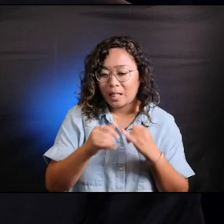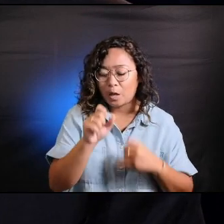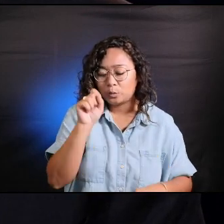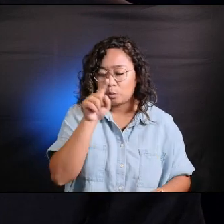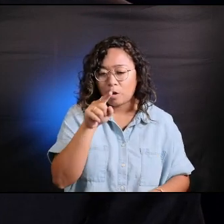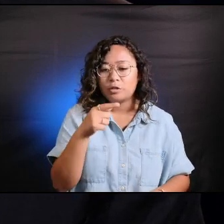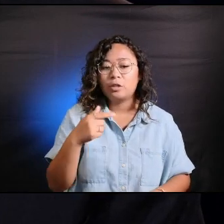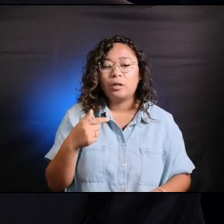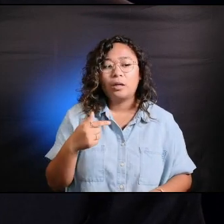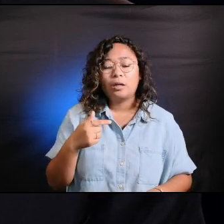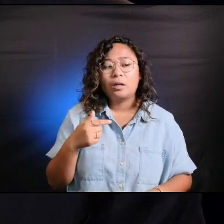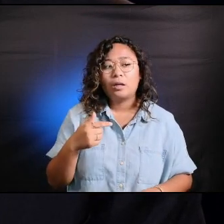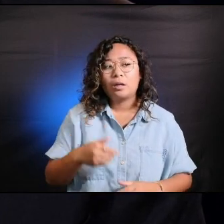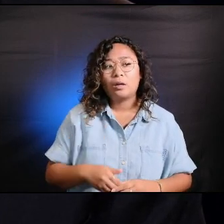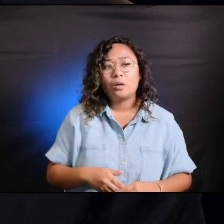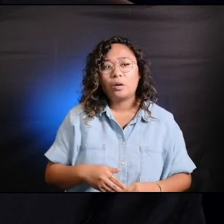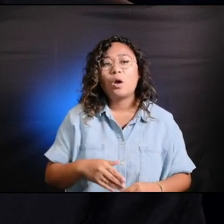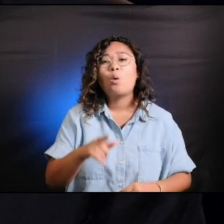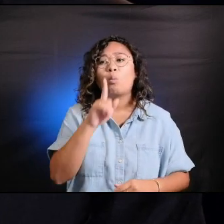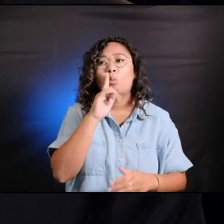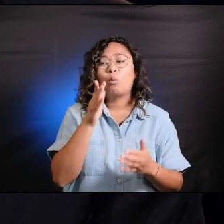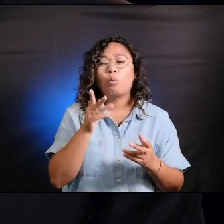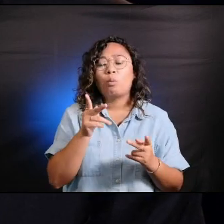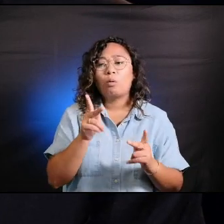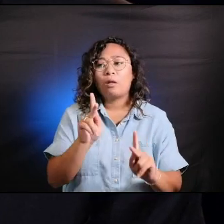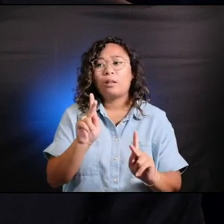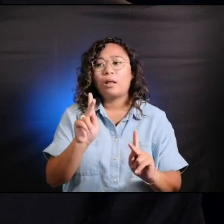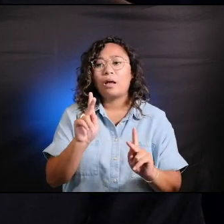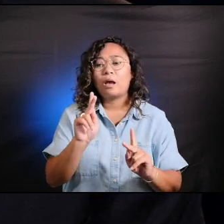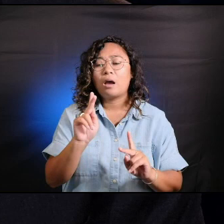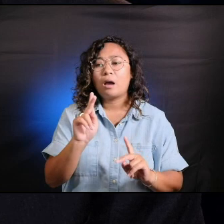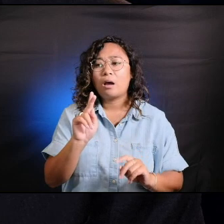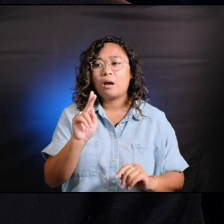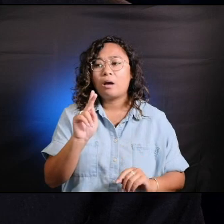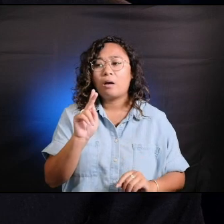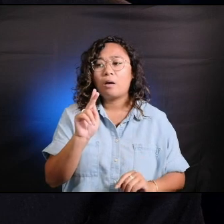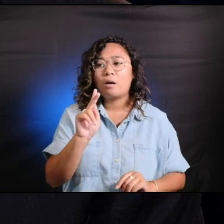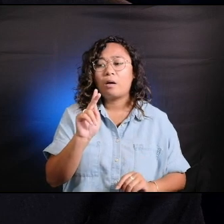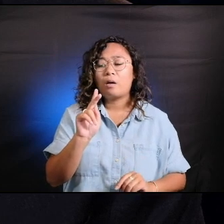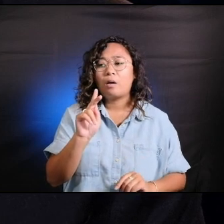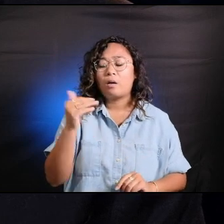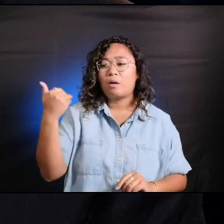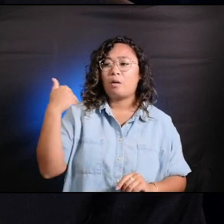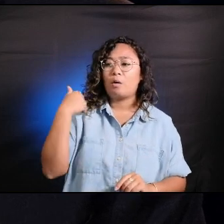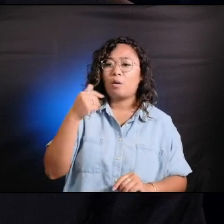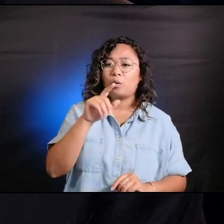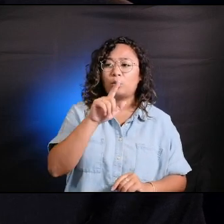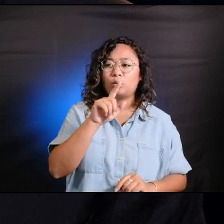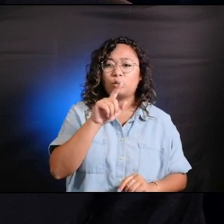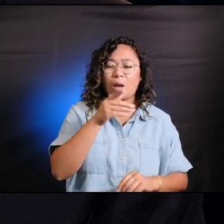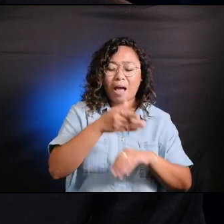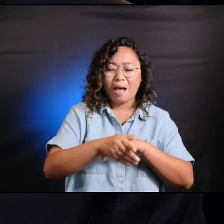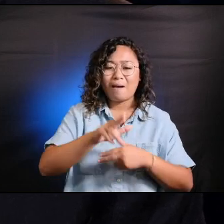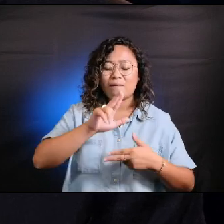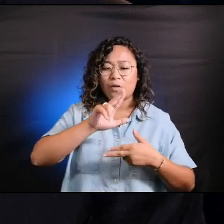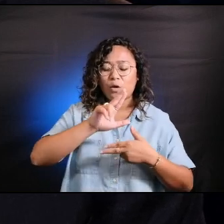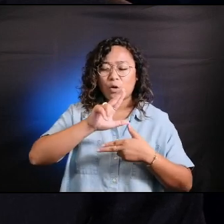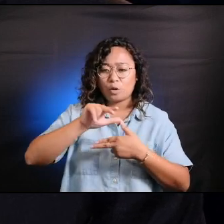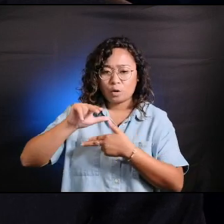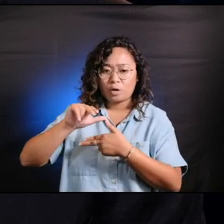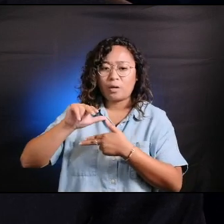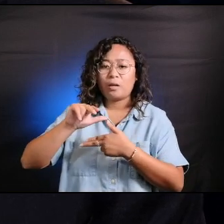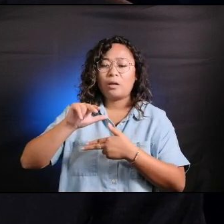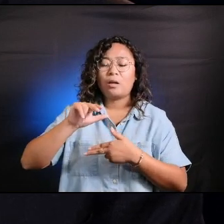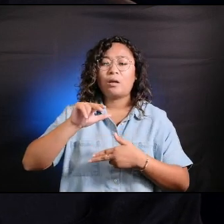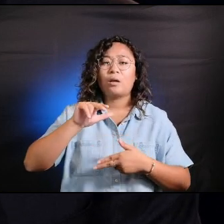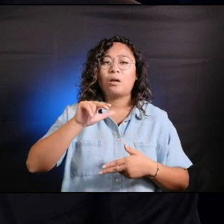learned that there were a lot of disaster, dating back to 2017, after the storms, that there were